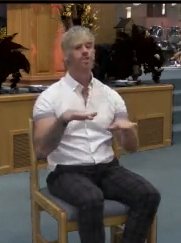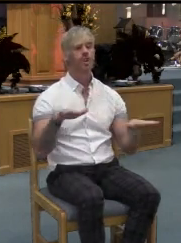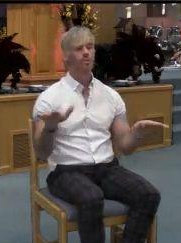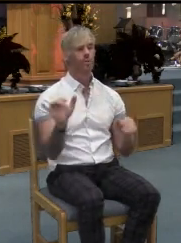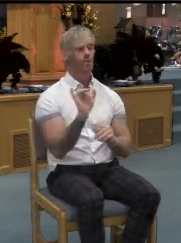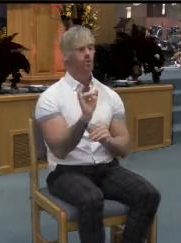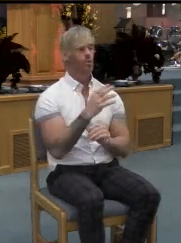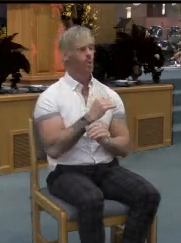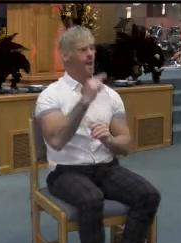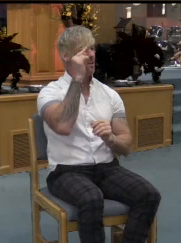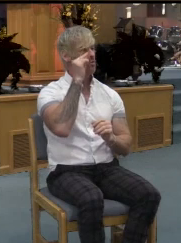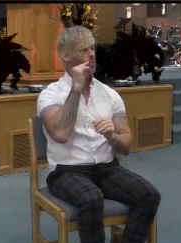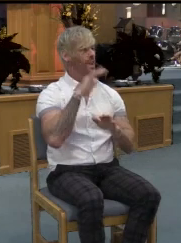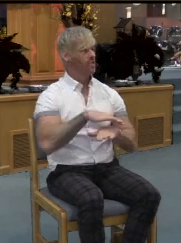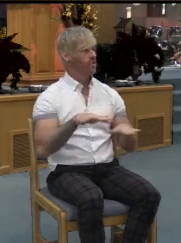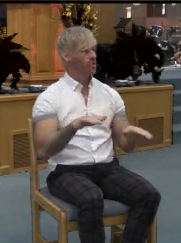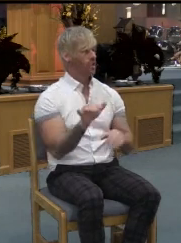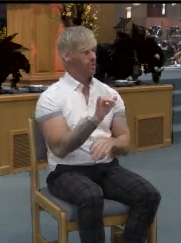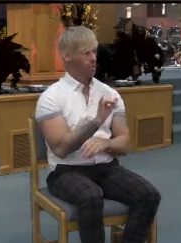your grandchildren.